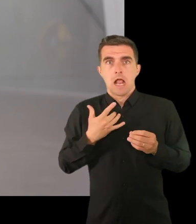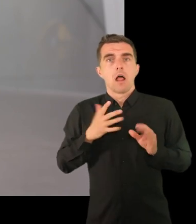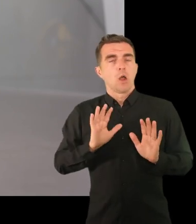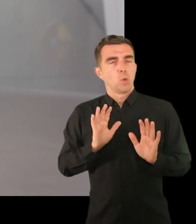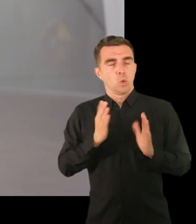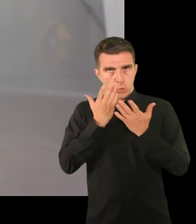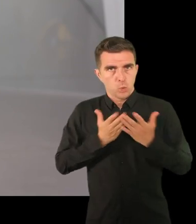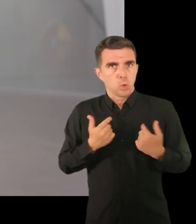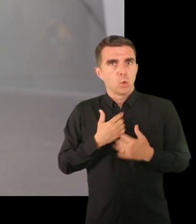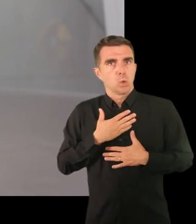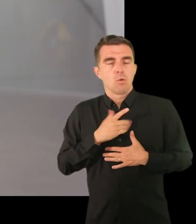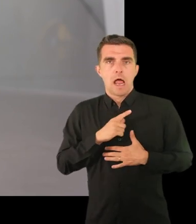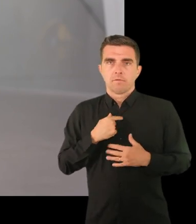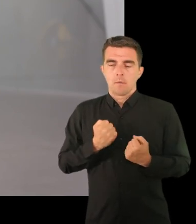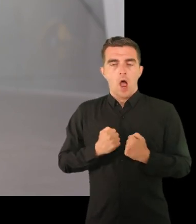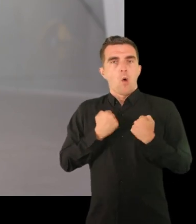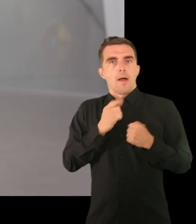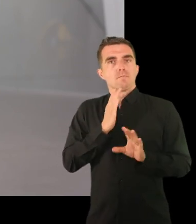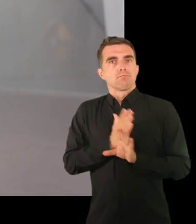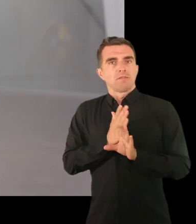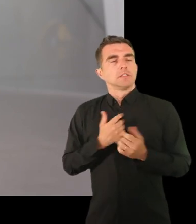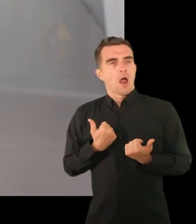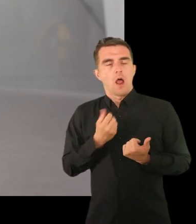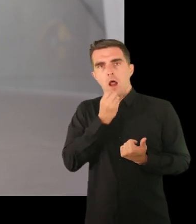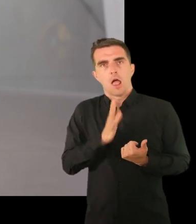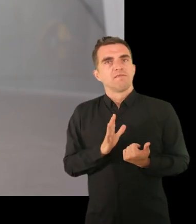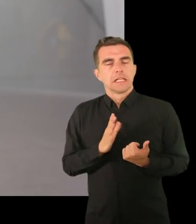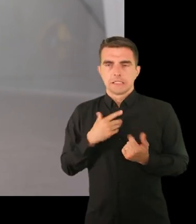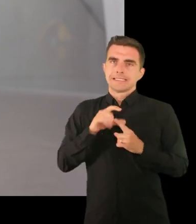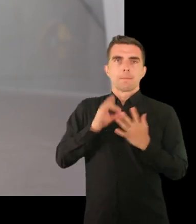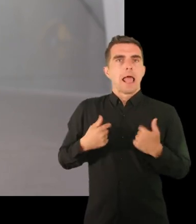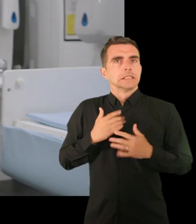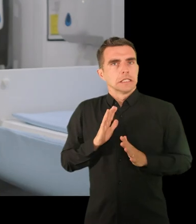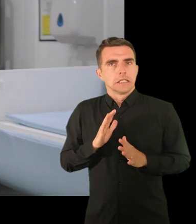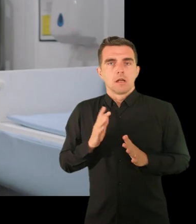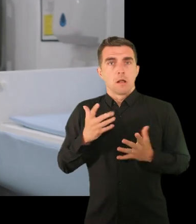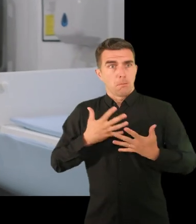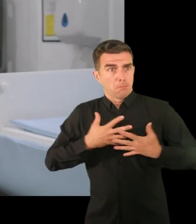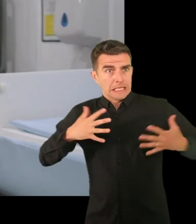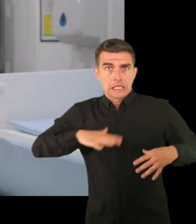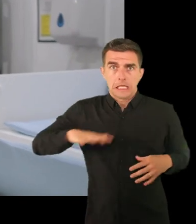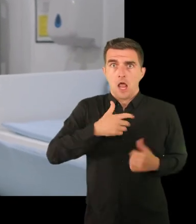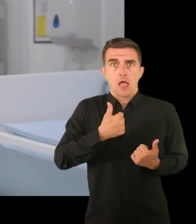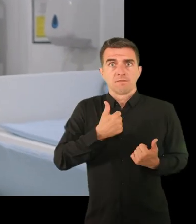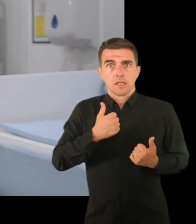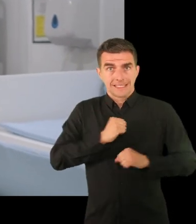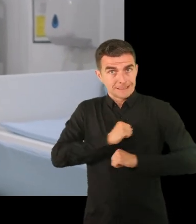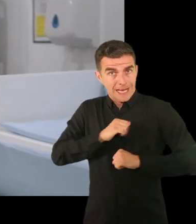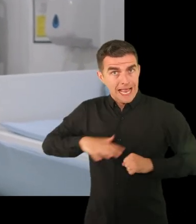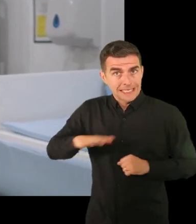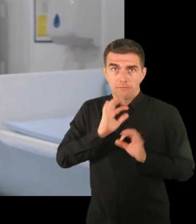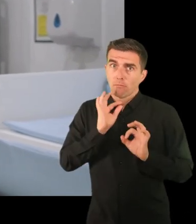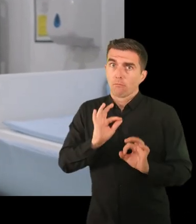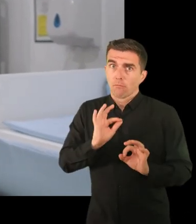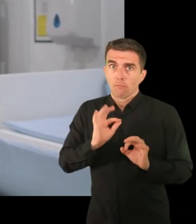quite dignified because I can have my own privacy as a disabled adult. It's much bigger